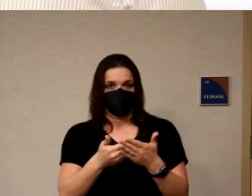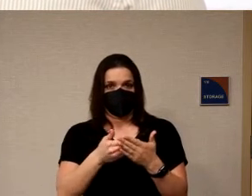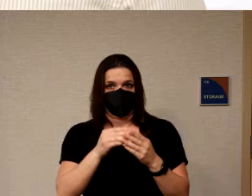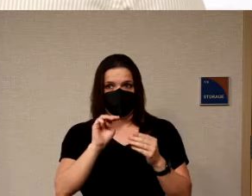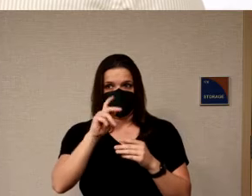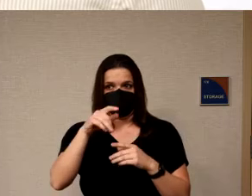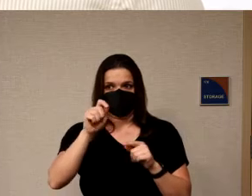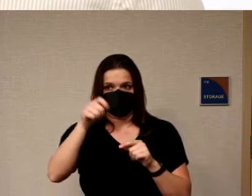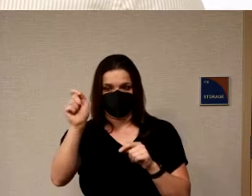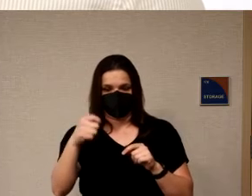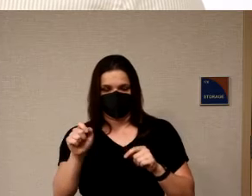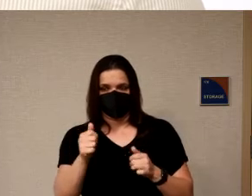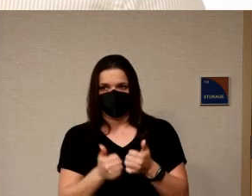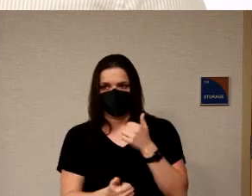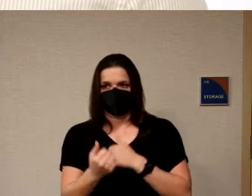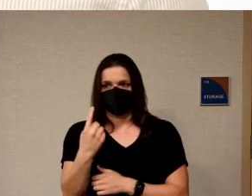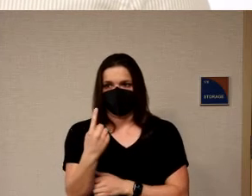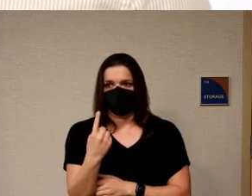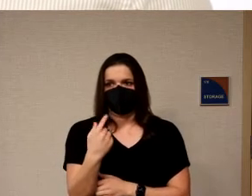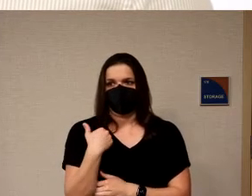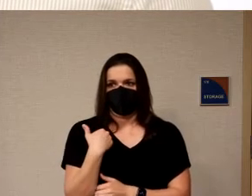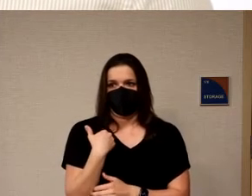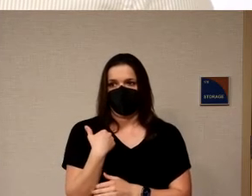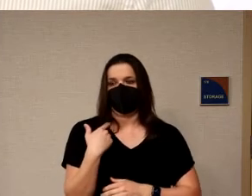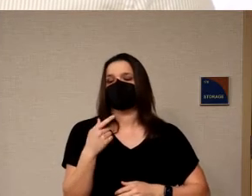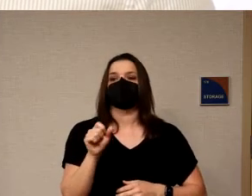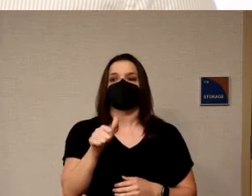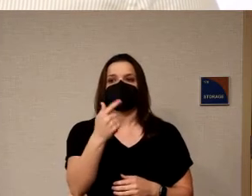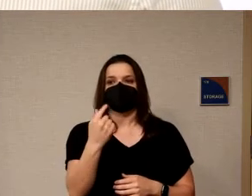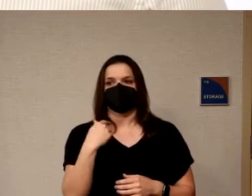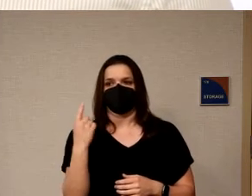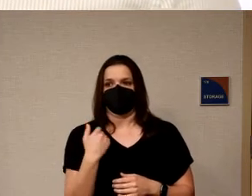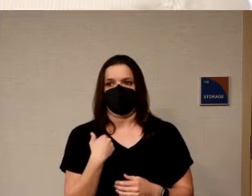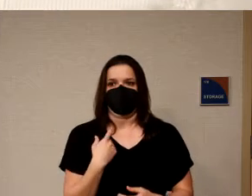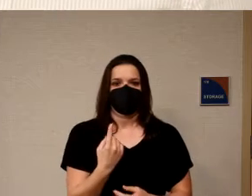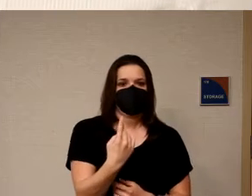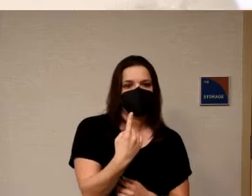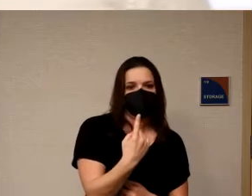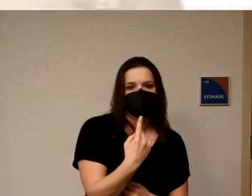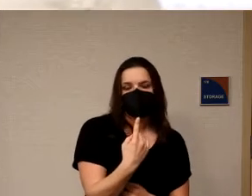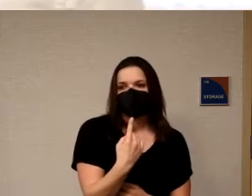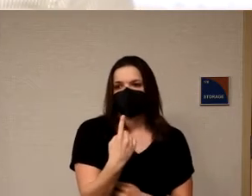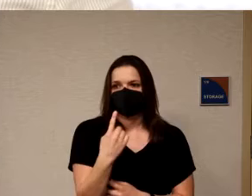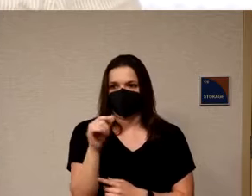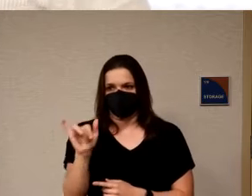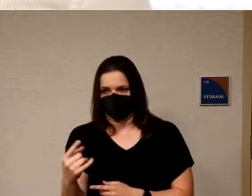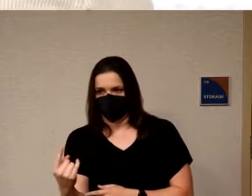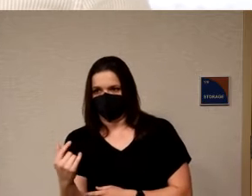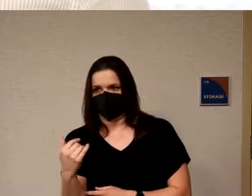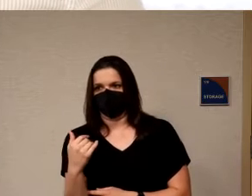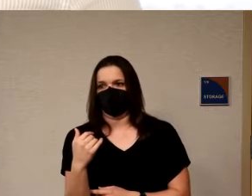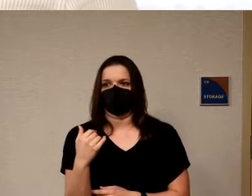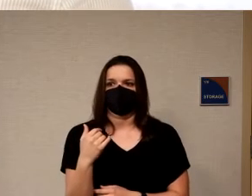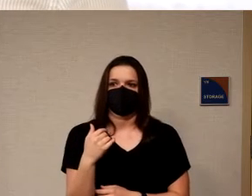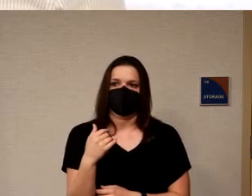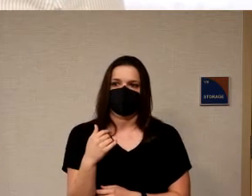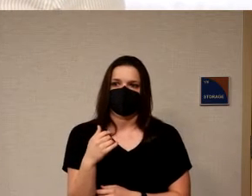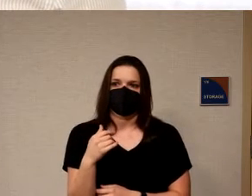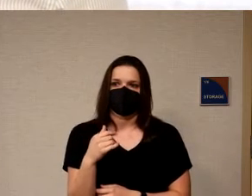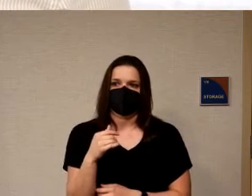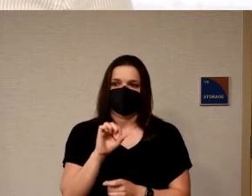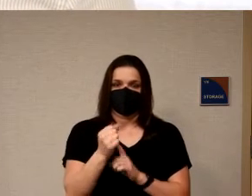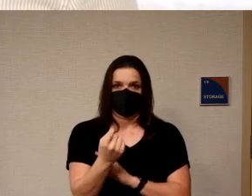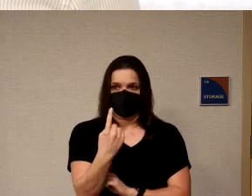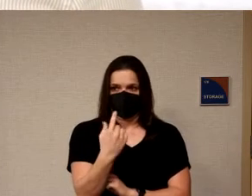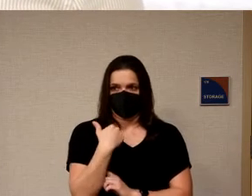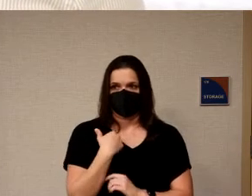checked off which ones Right. had, and so the other ones only have like one like this one, map, scenario